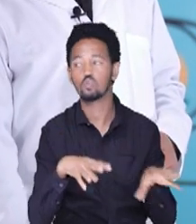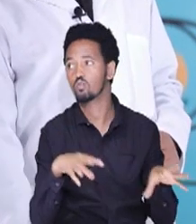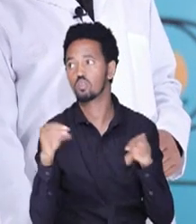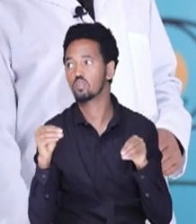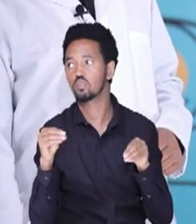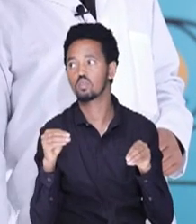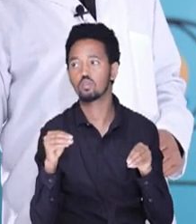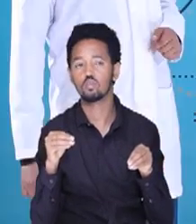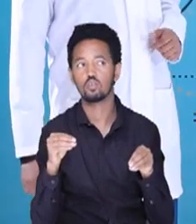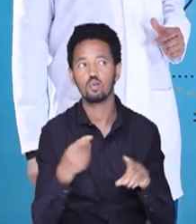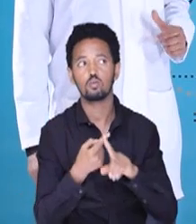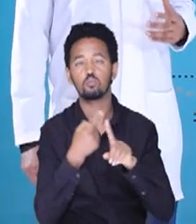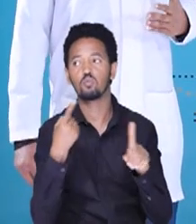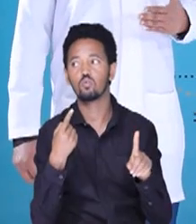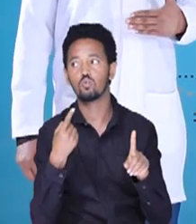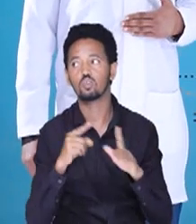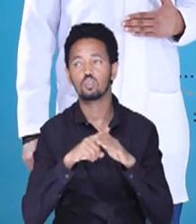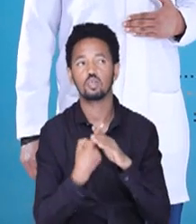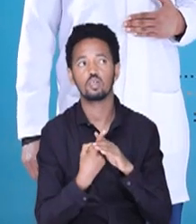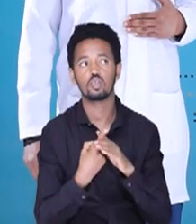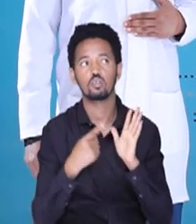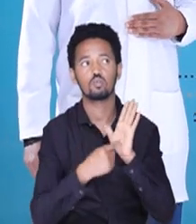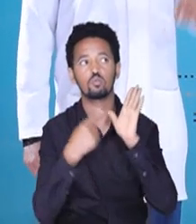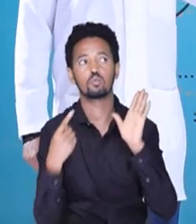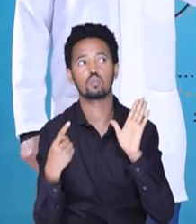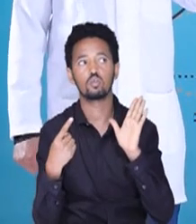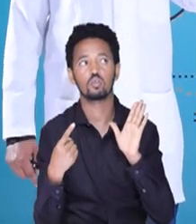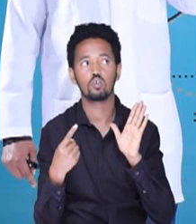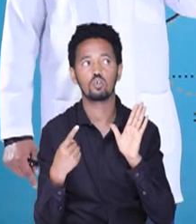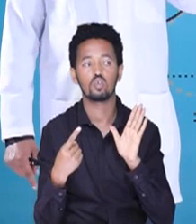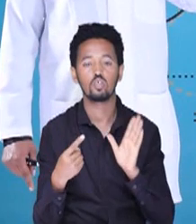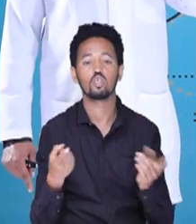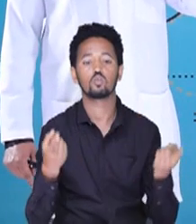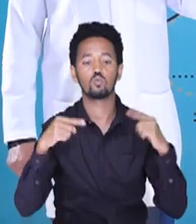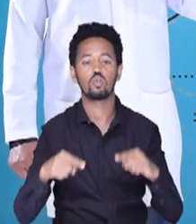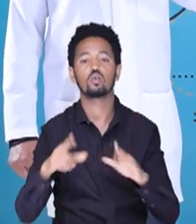Student, before starting the topic,